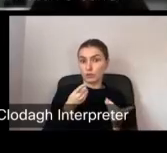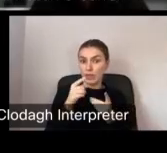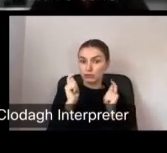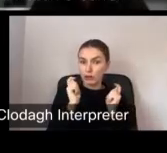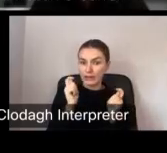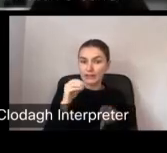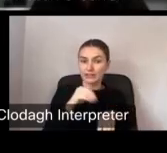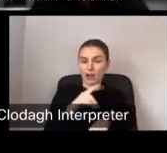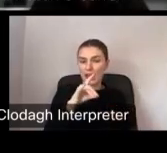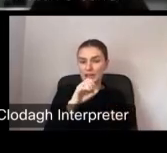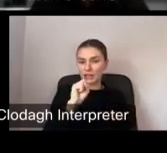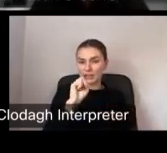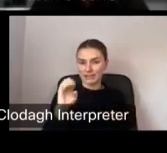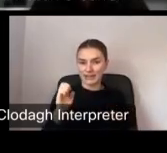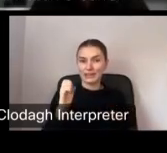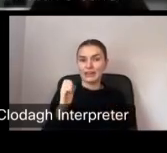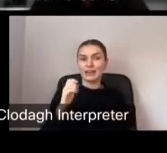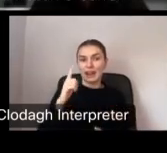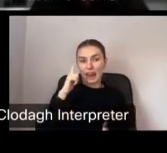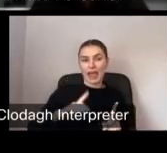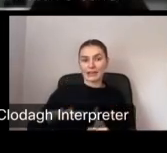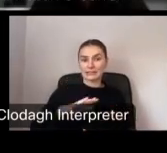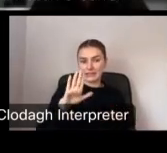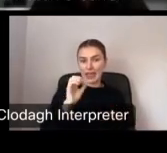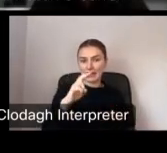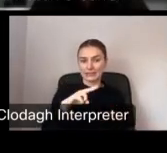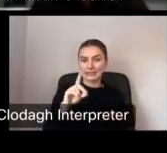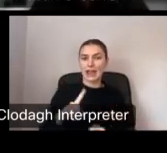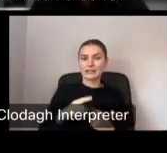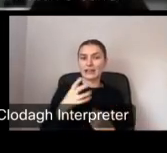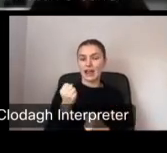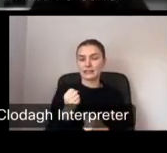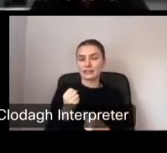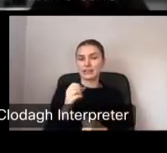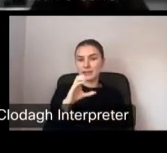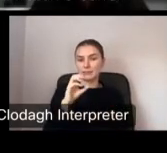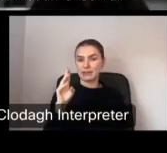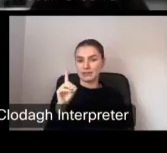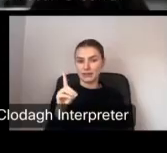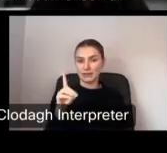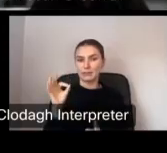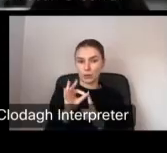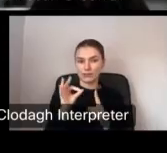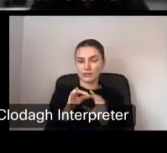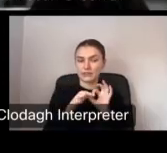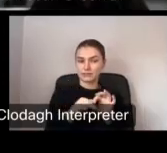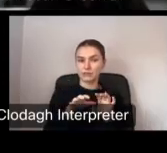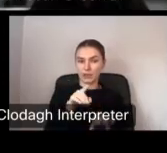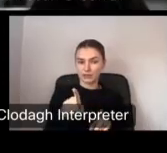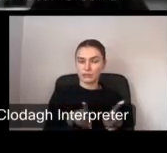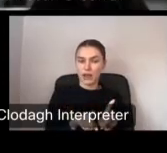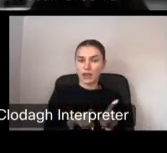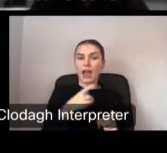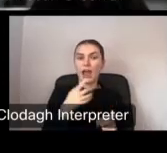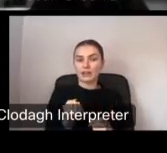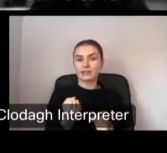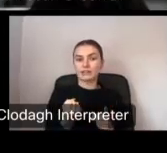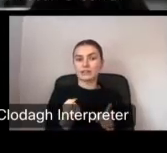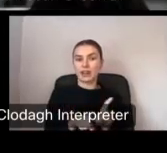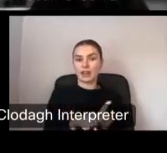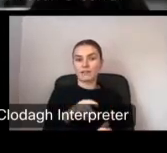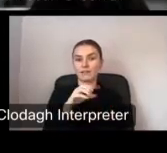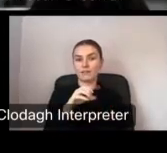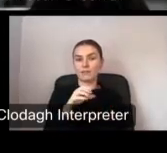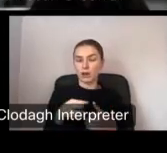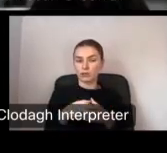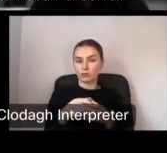HSE land and has the relevant CPD points associated with it. And then we have the Module 2 e-learning